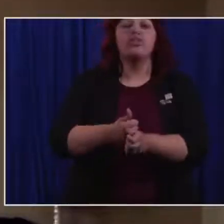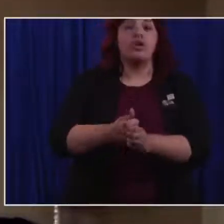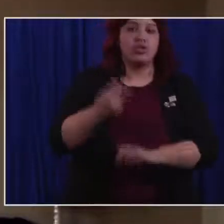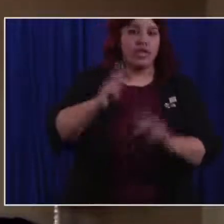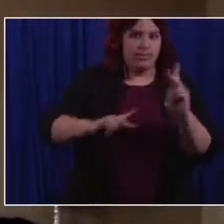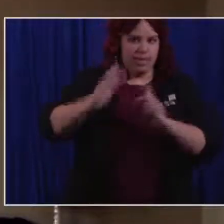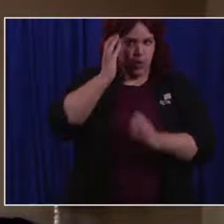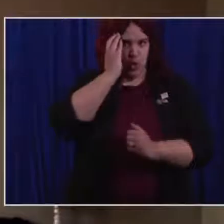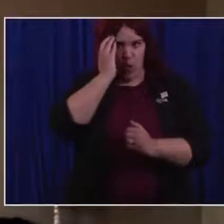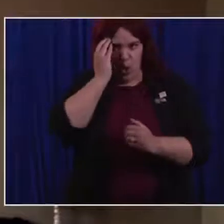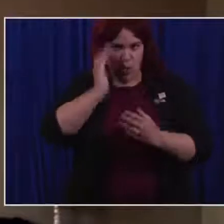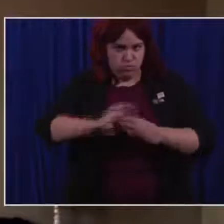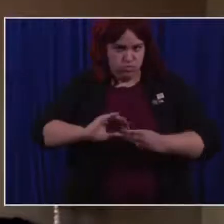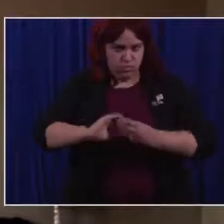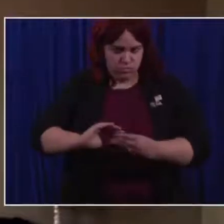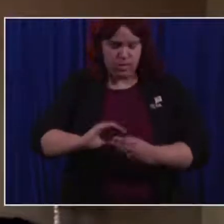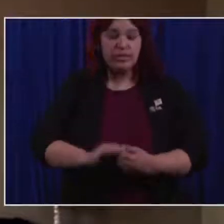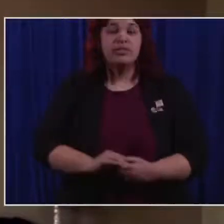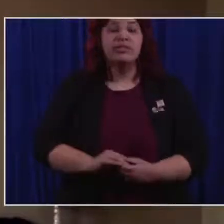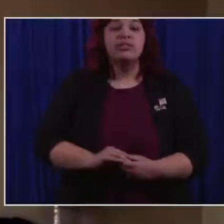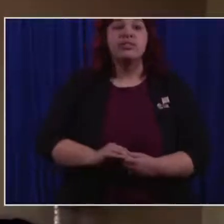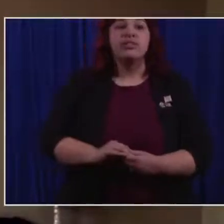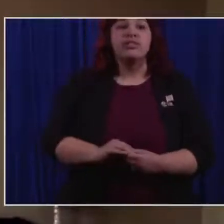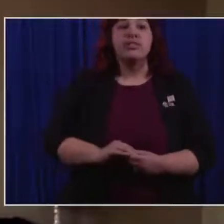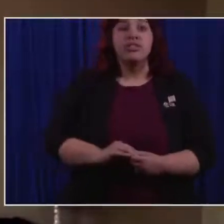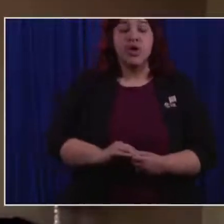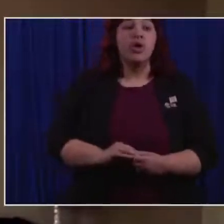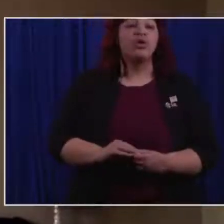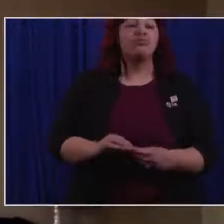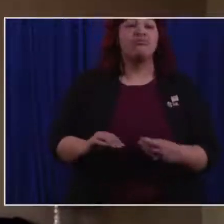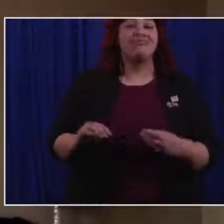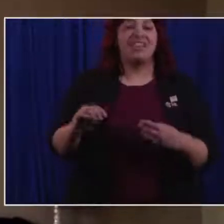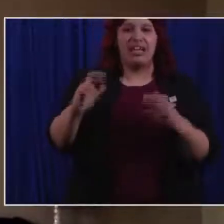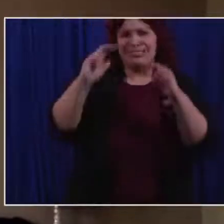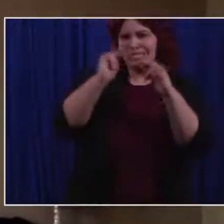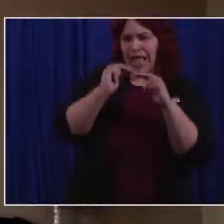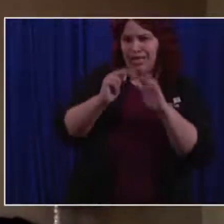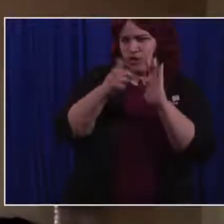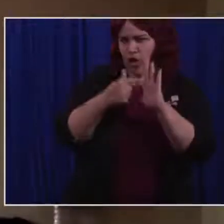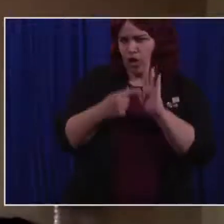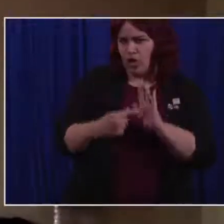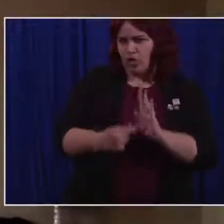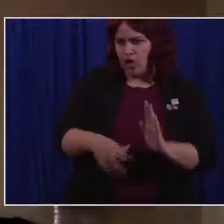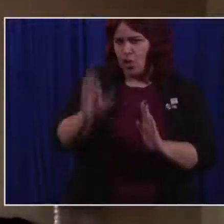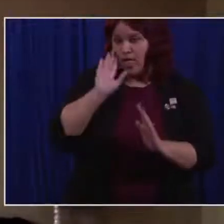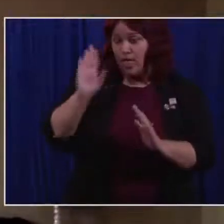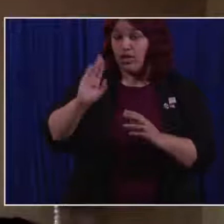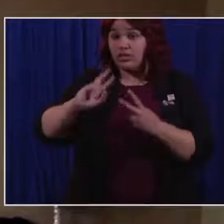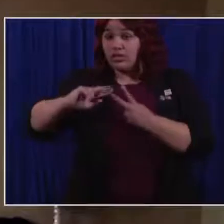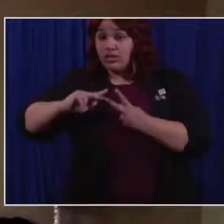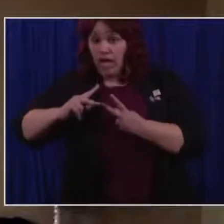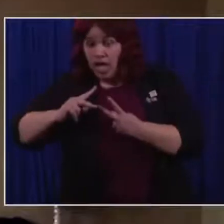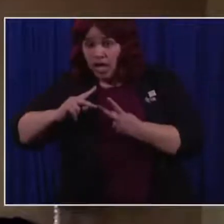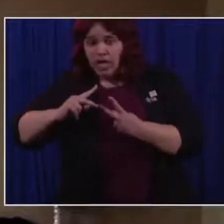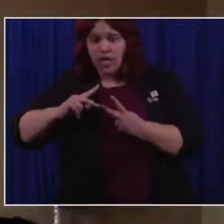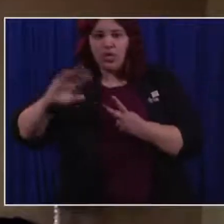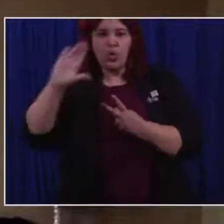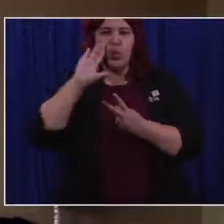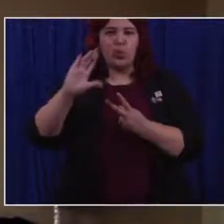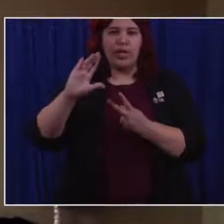are. And our second slide in the deck actually is focused on, again, reiterating kind of what